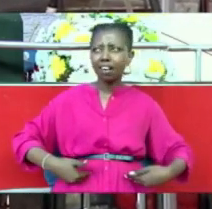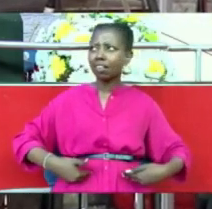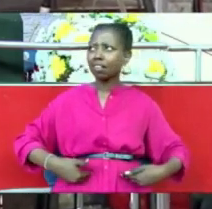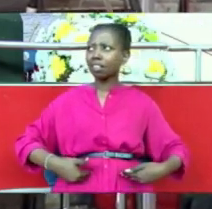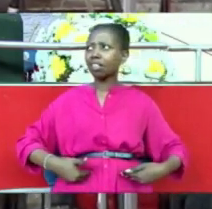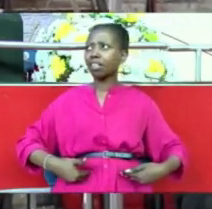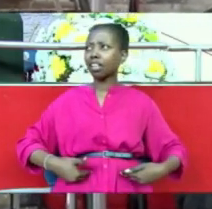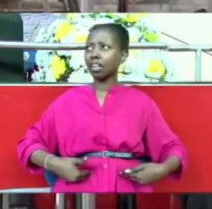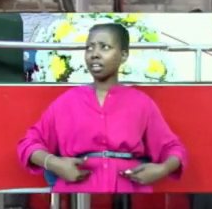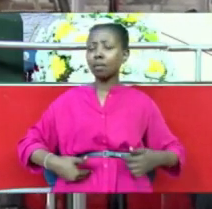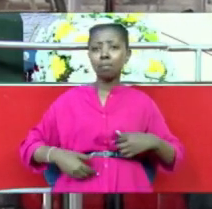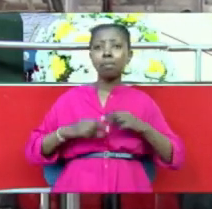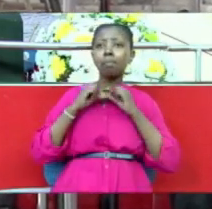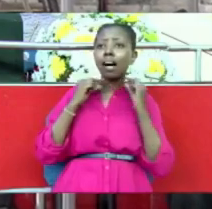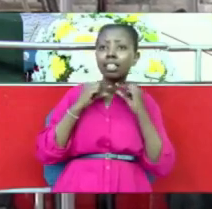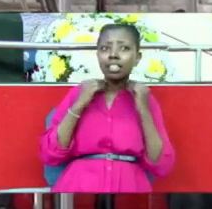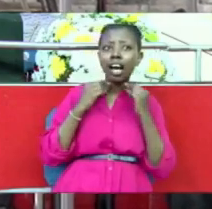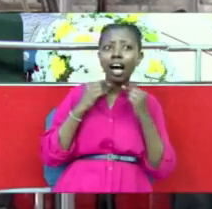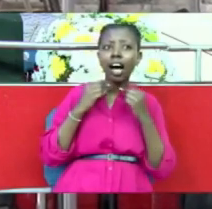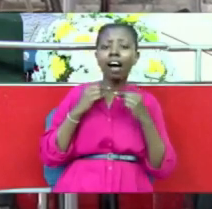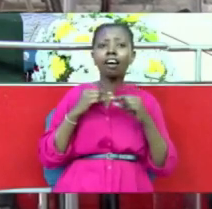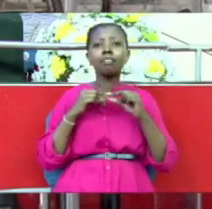salimia president.